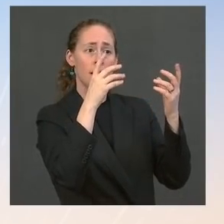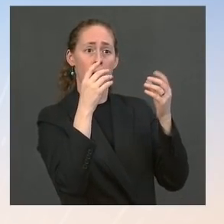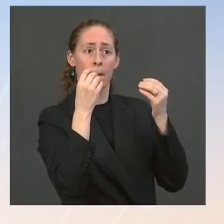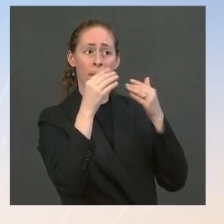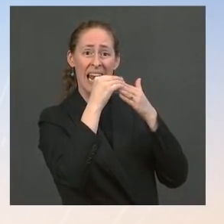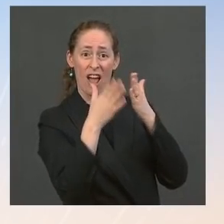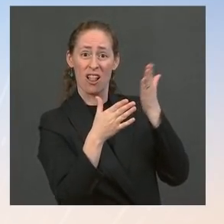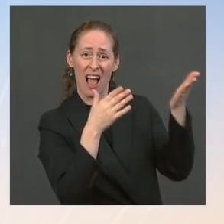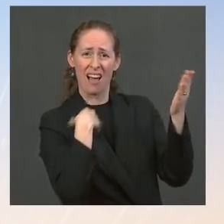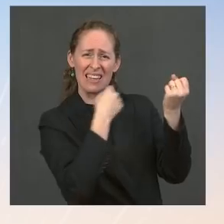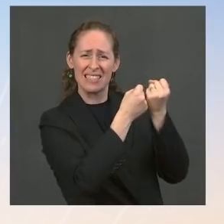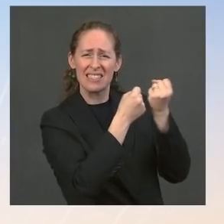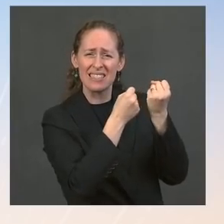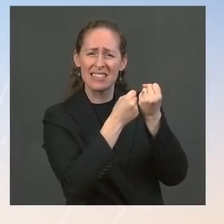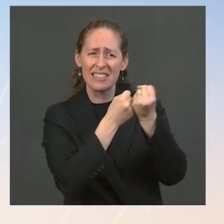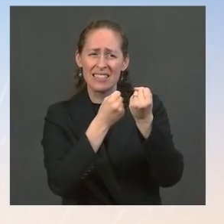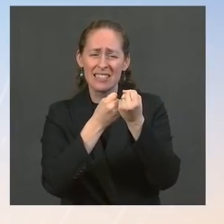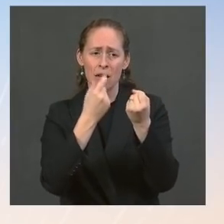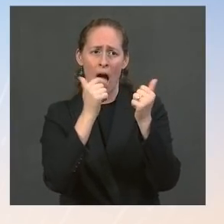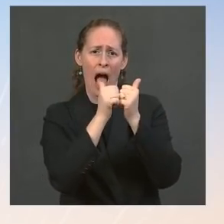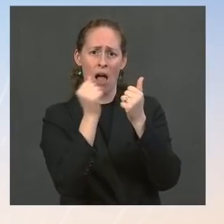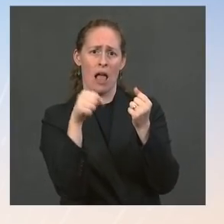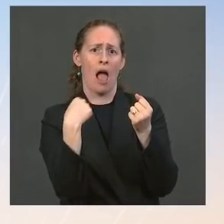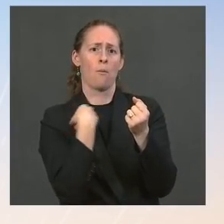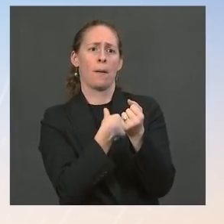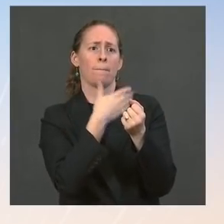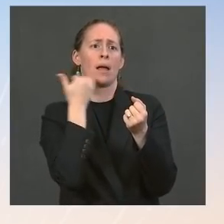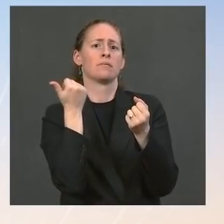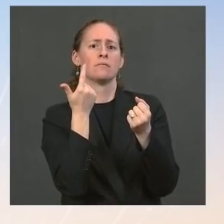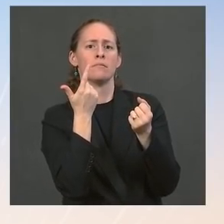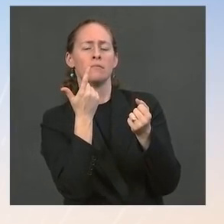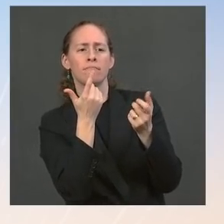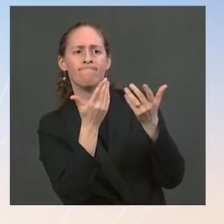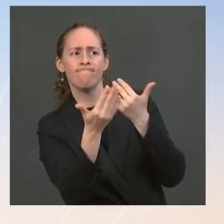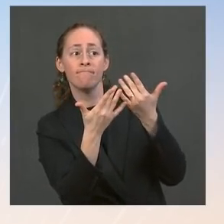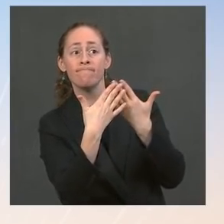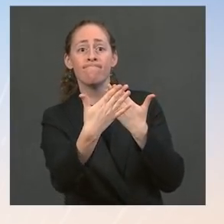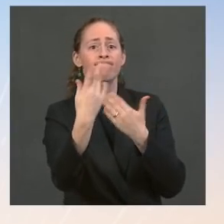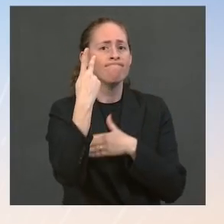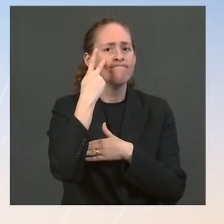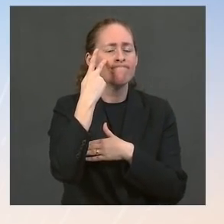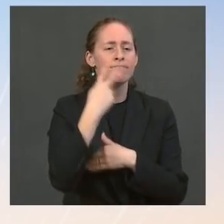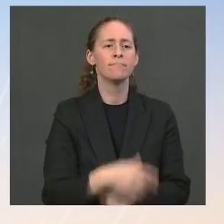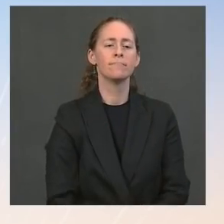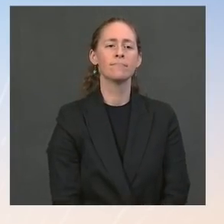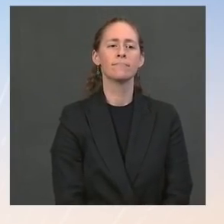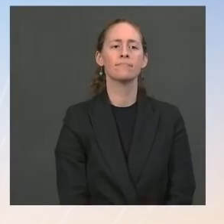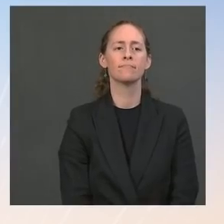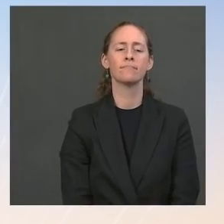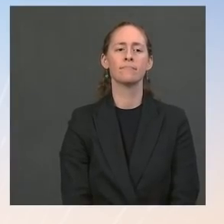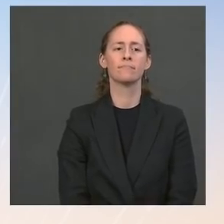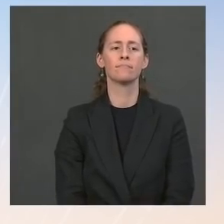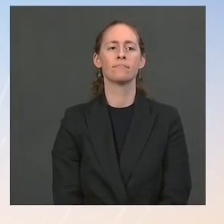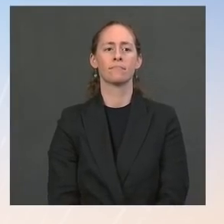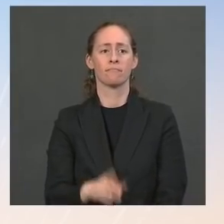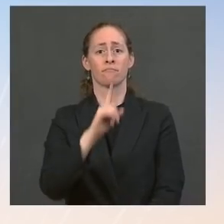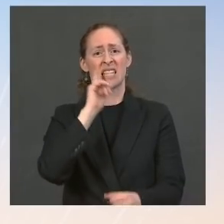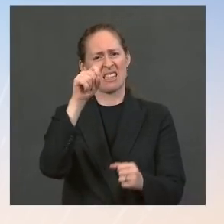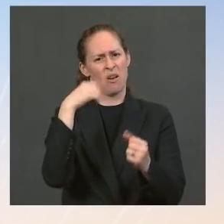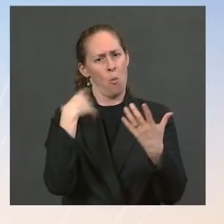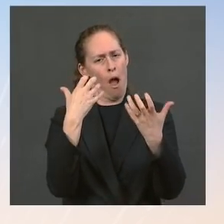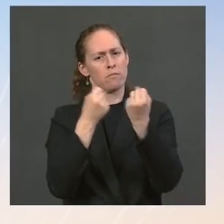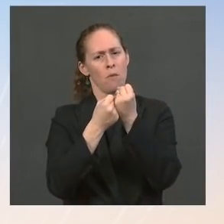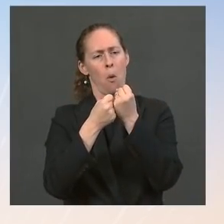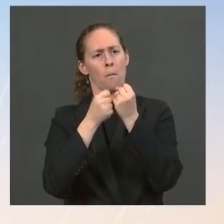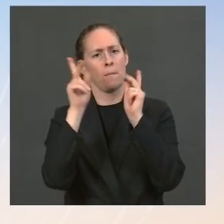help move this process forward or help support the process moving forward in a way that's in the interest of the Haitian people. So this is really an effort